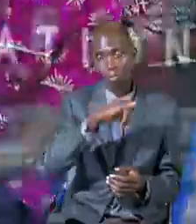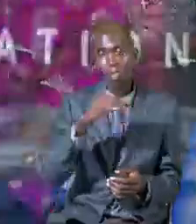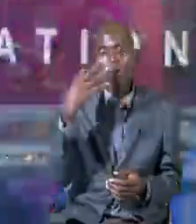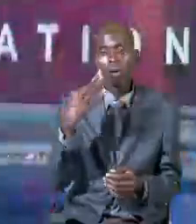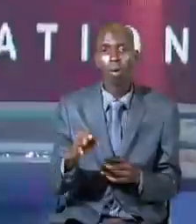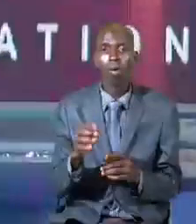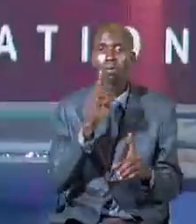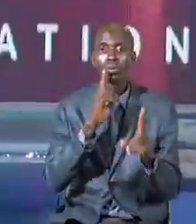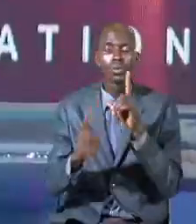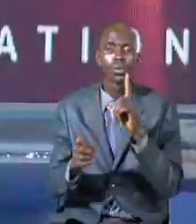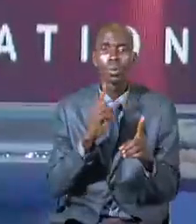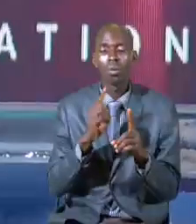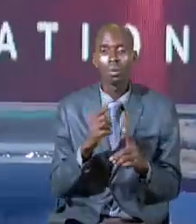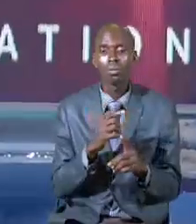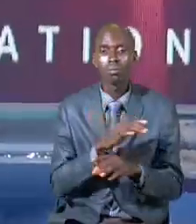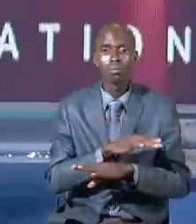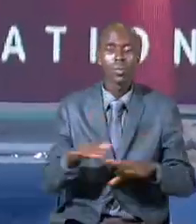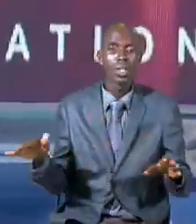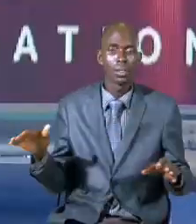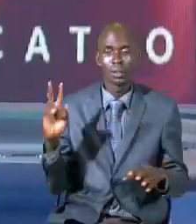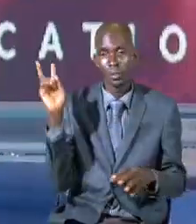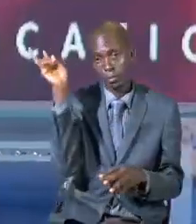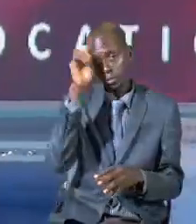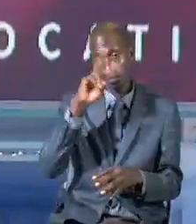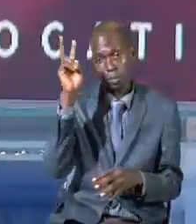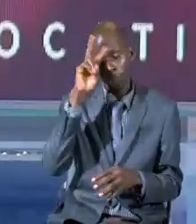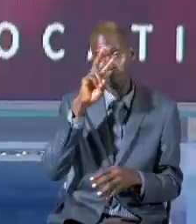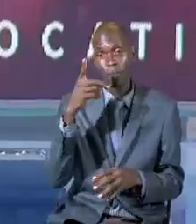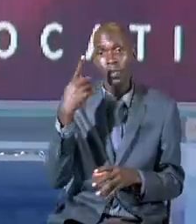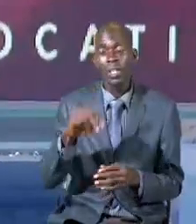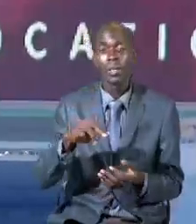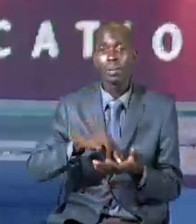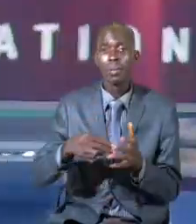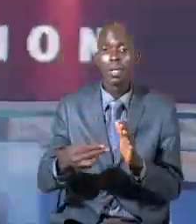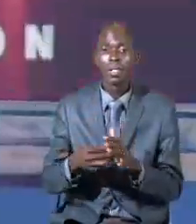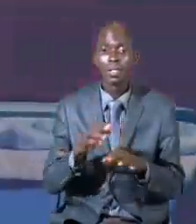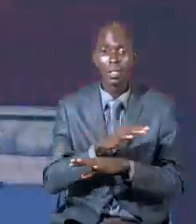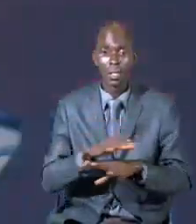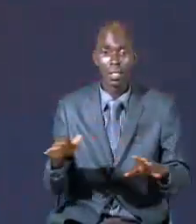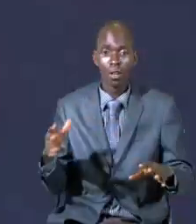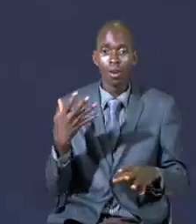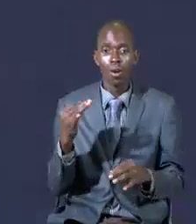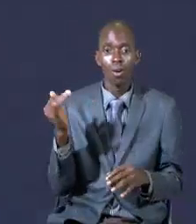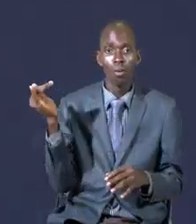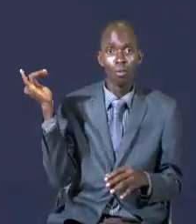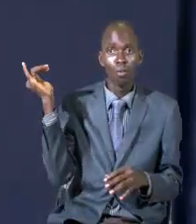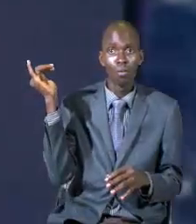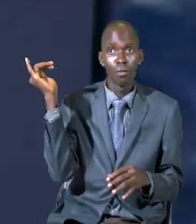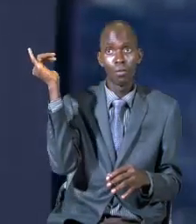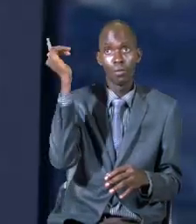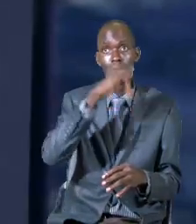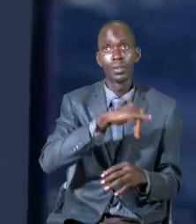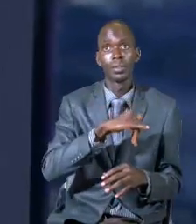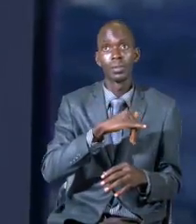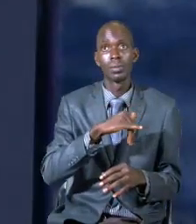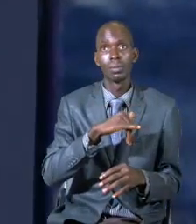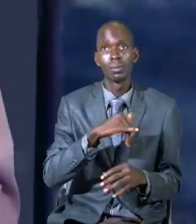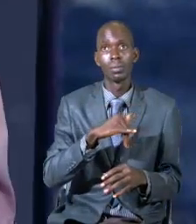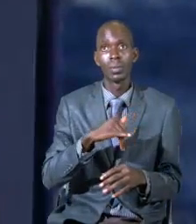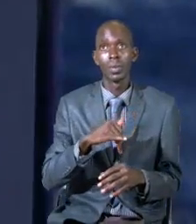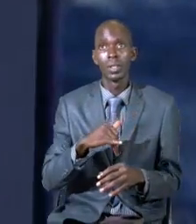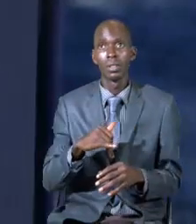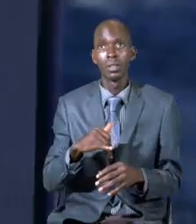Meaningless foolishness of thoughtless mediocres. Now, when somebody says, you're a